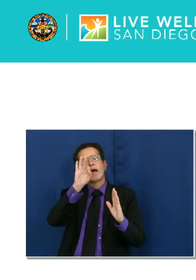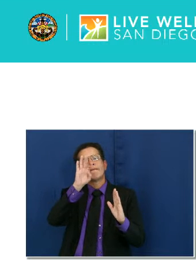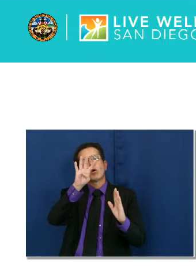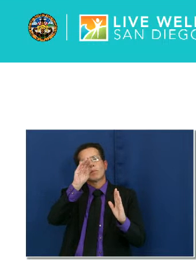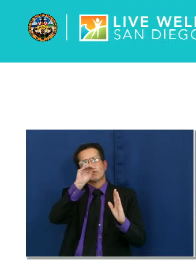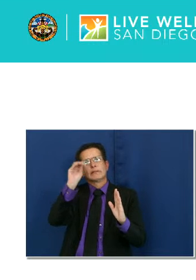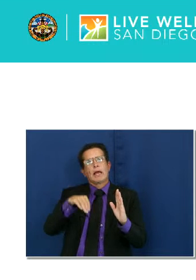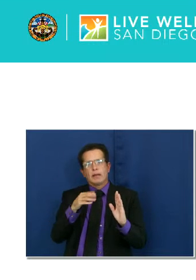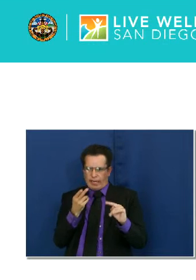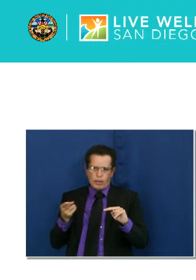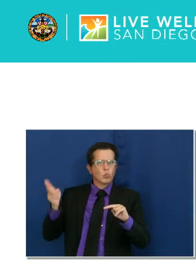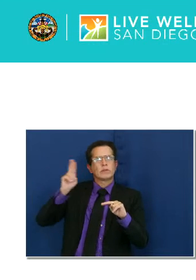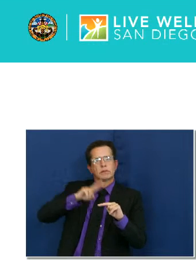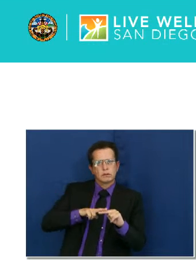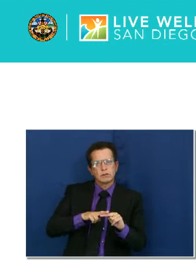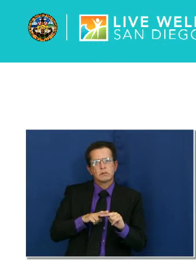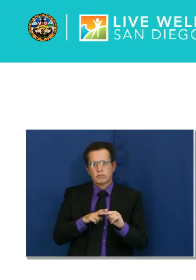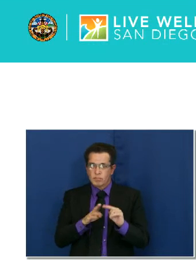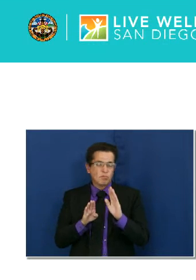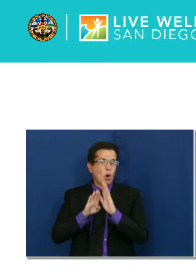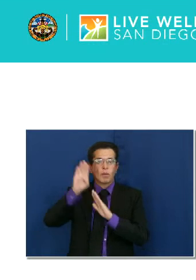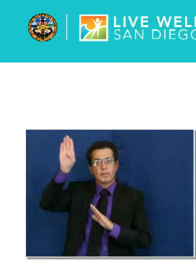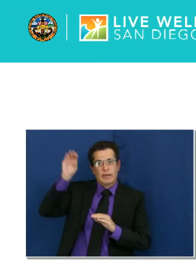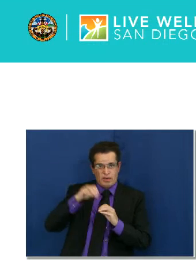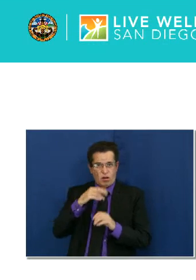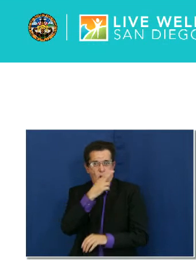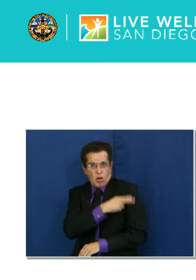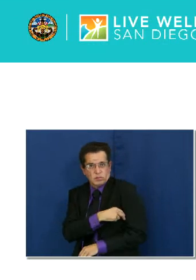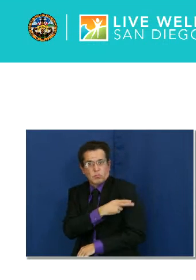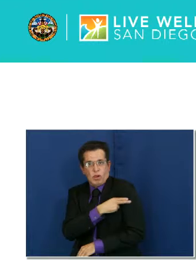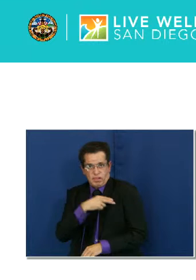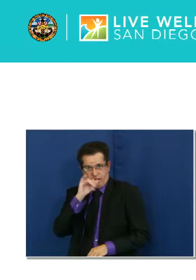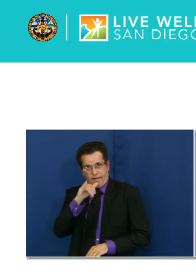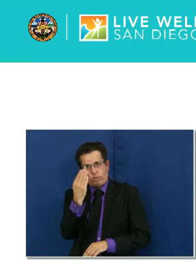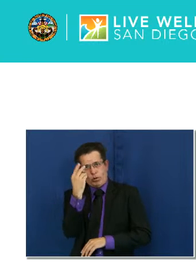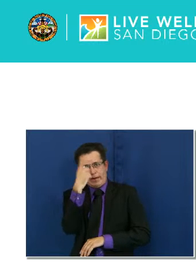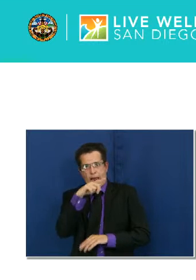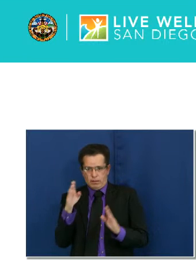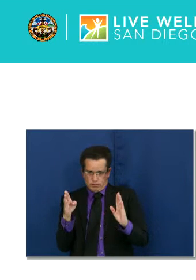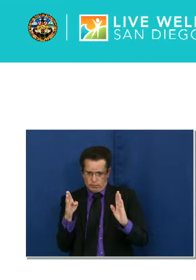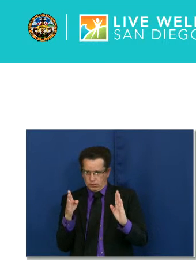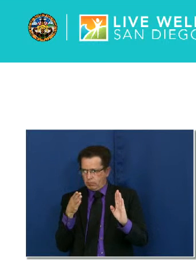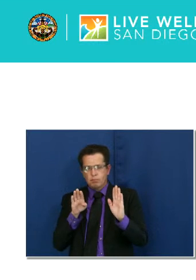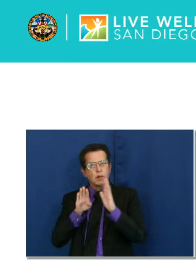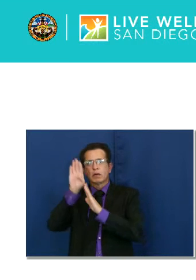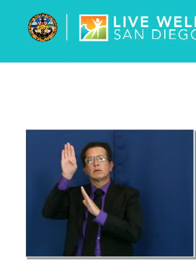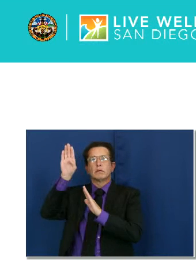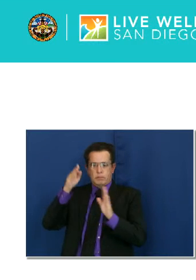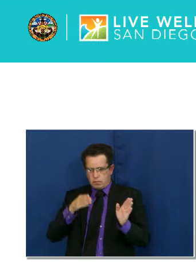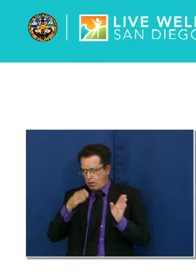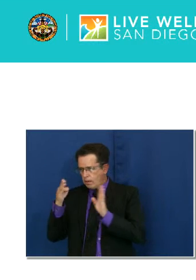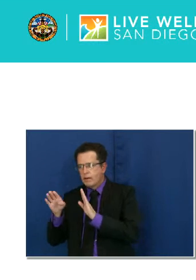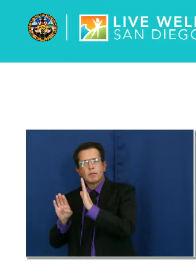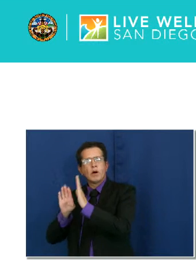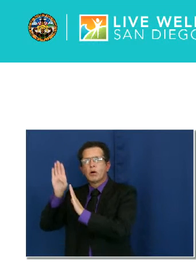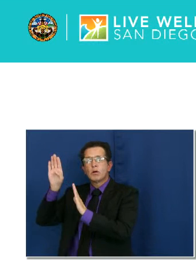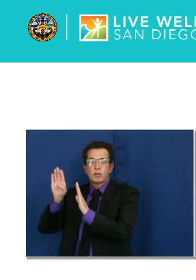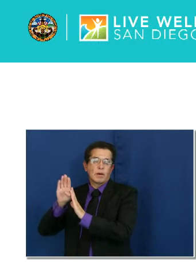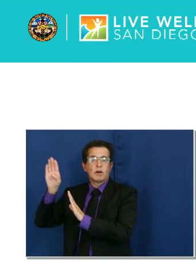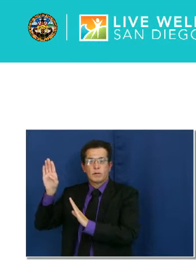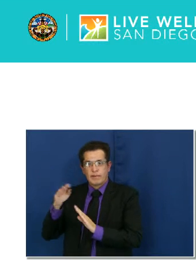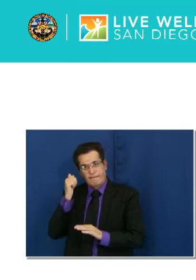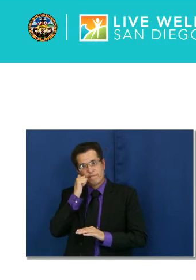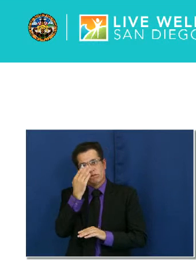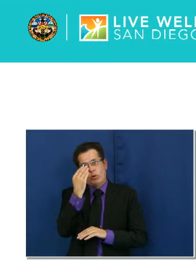in hospitalizations for this 14-day period. And in the next slide, it shows the